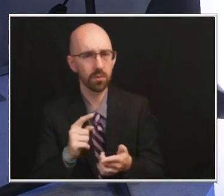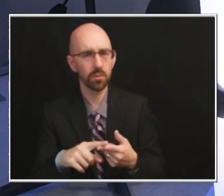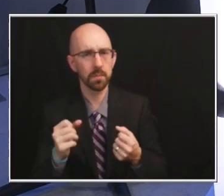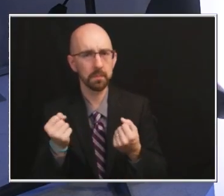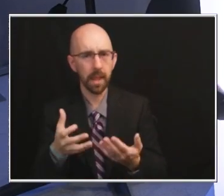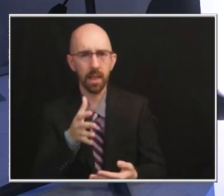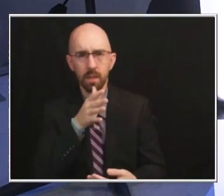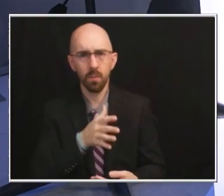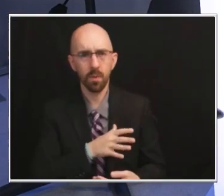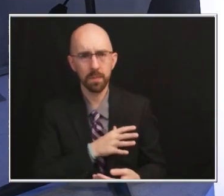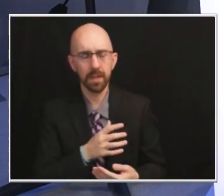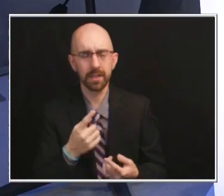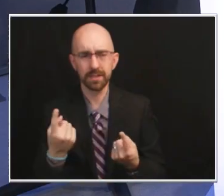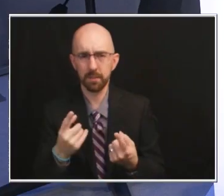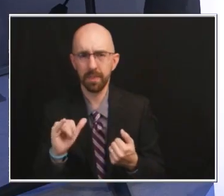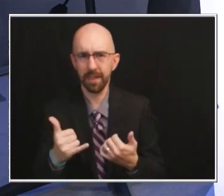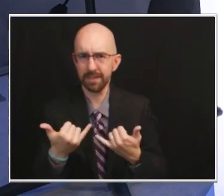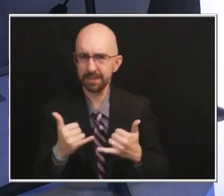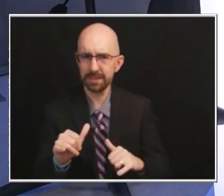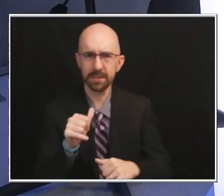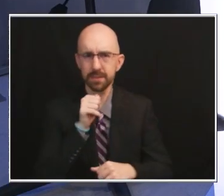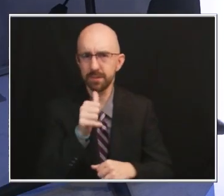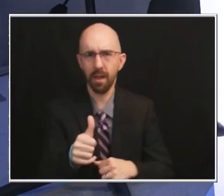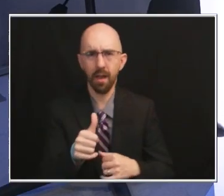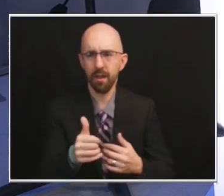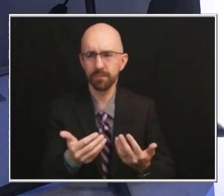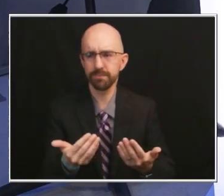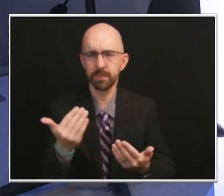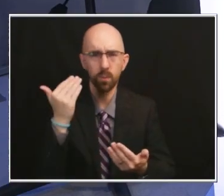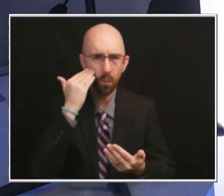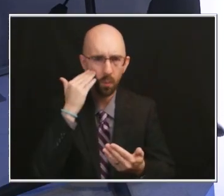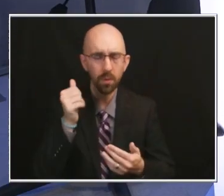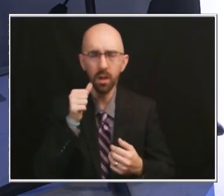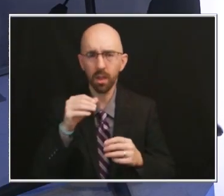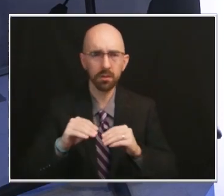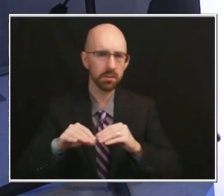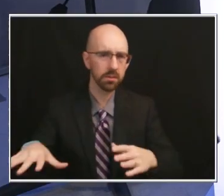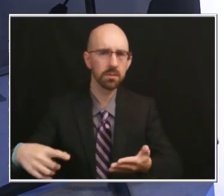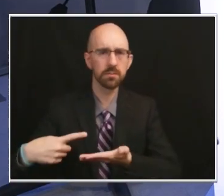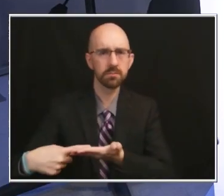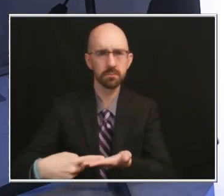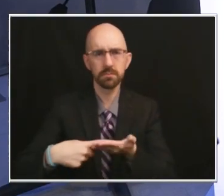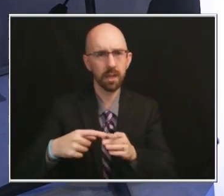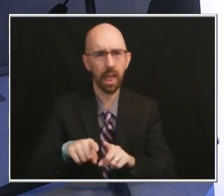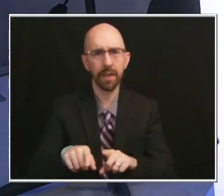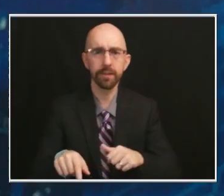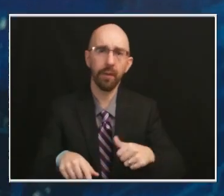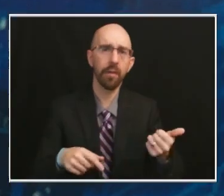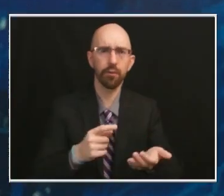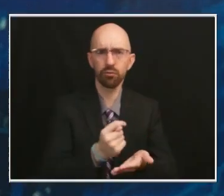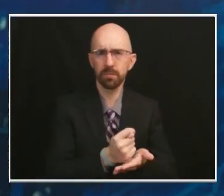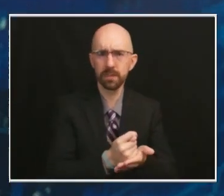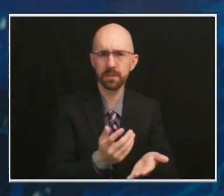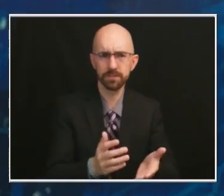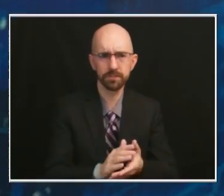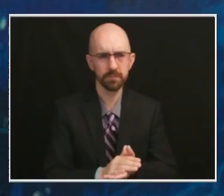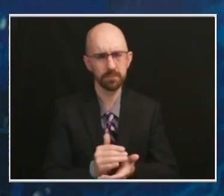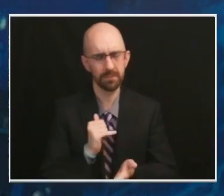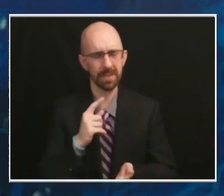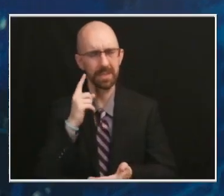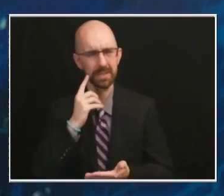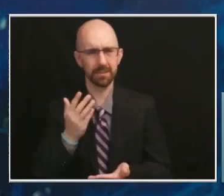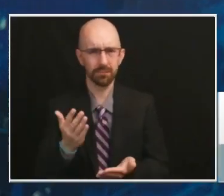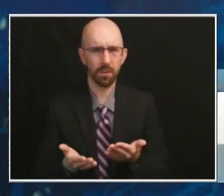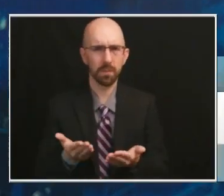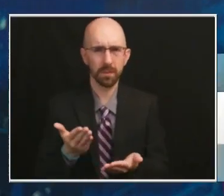is something that's still not known or talked about as widely as other things? I think it's probably one